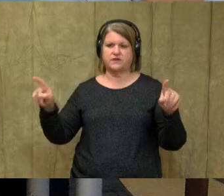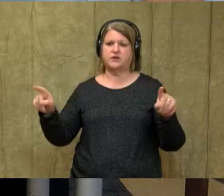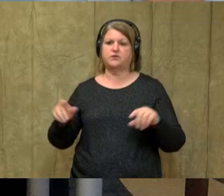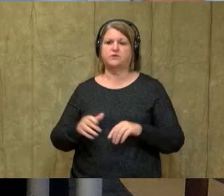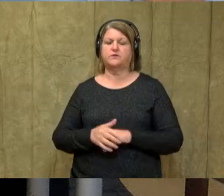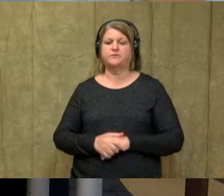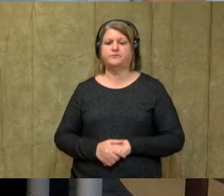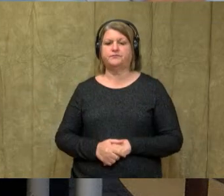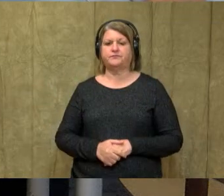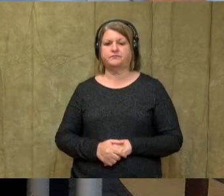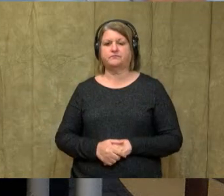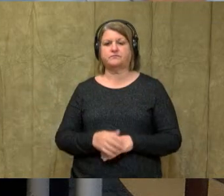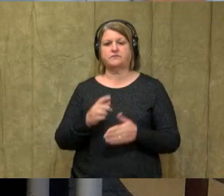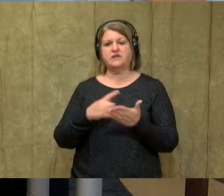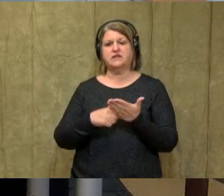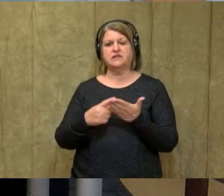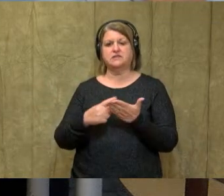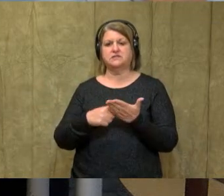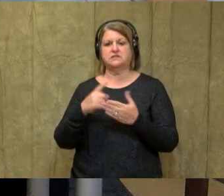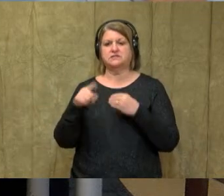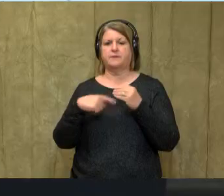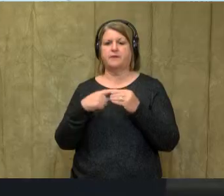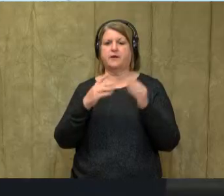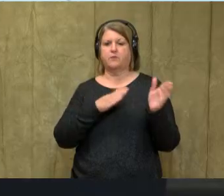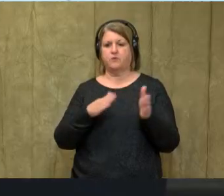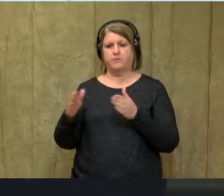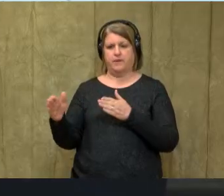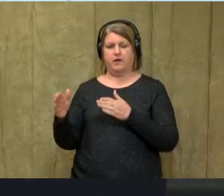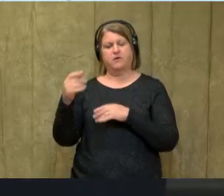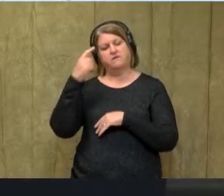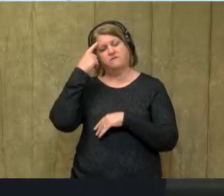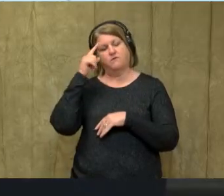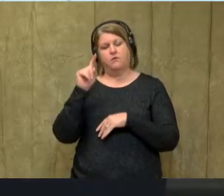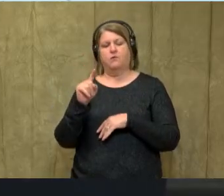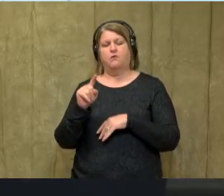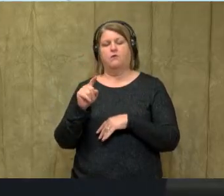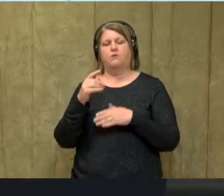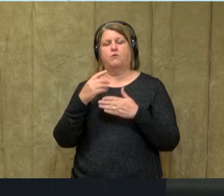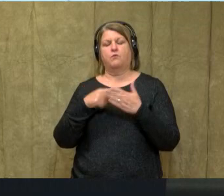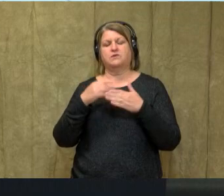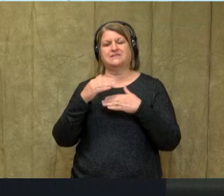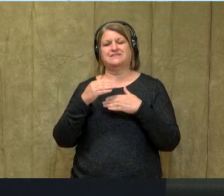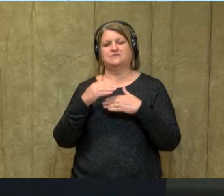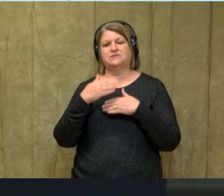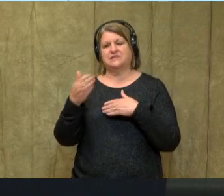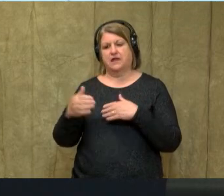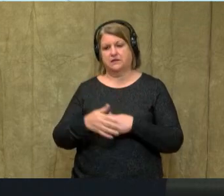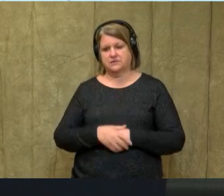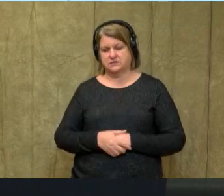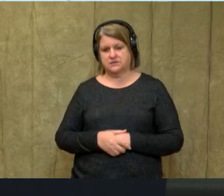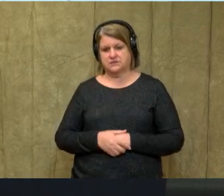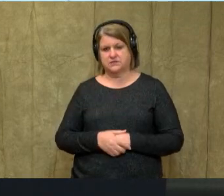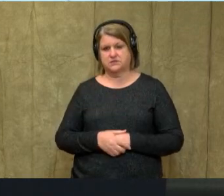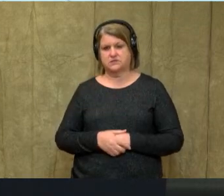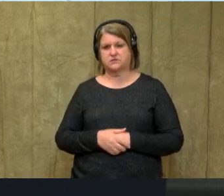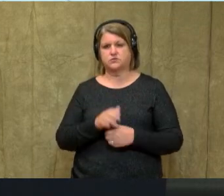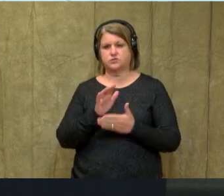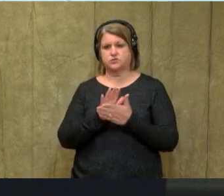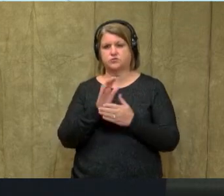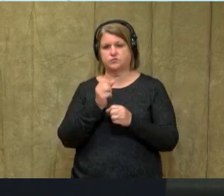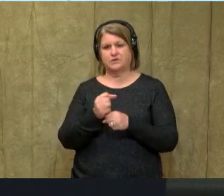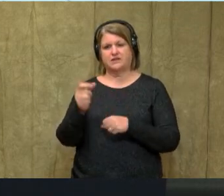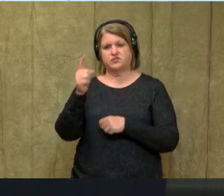for just a while about preparing for what's next. School next year for those of you who will be